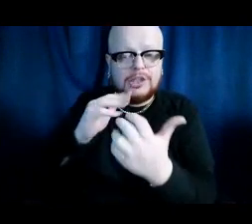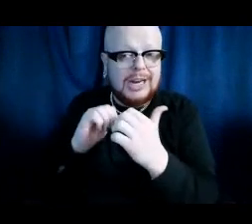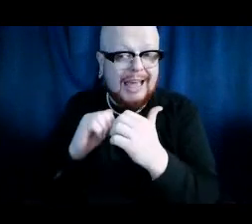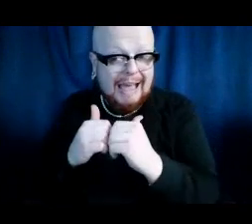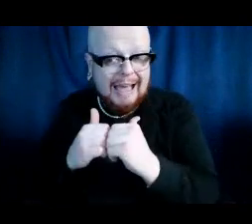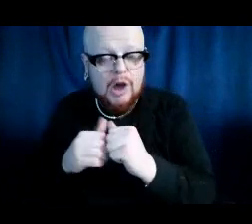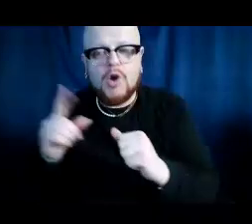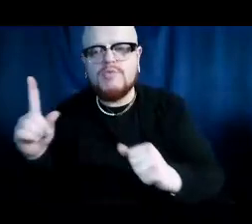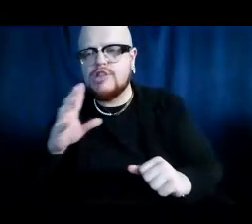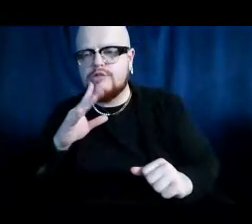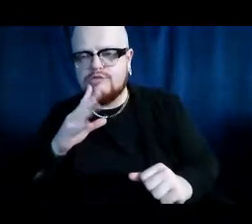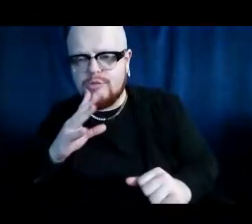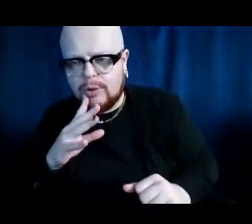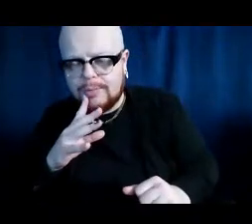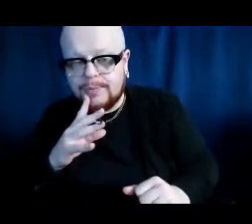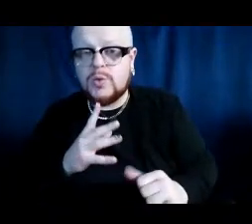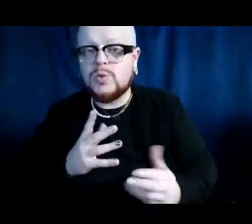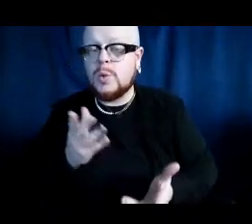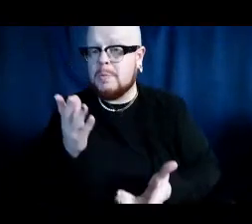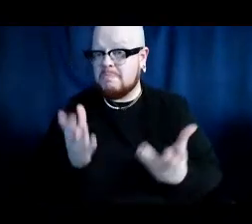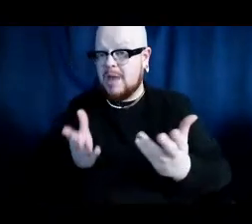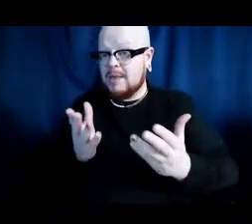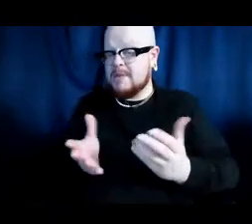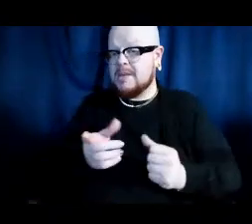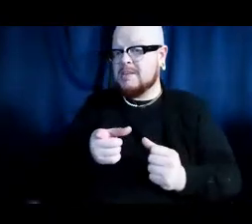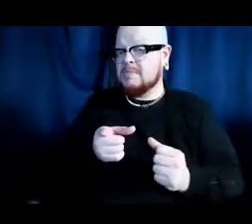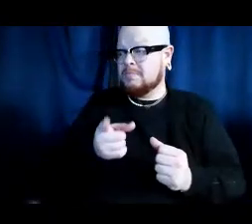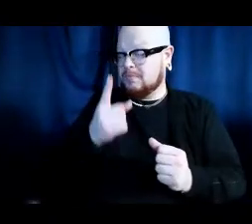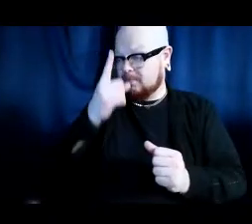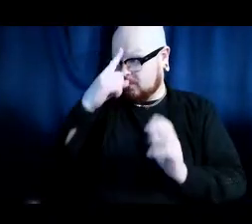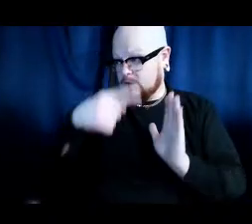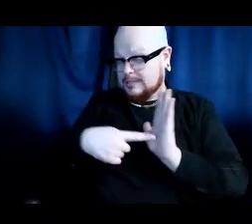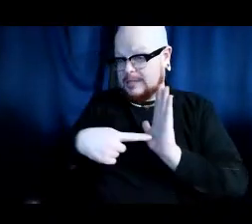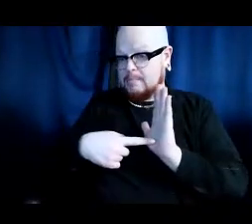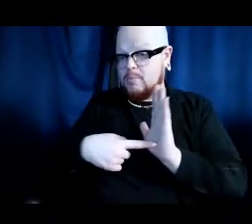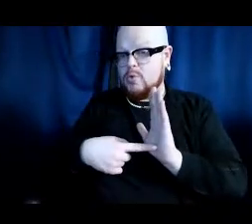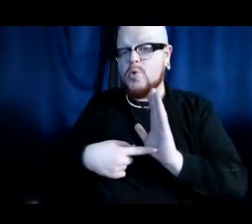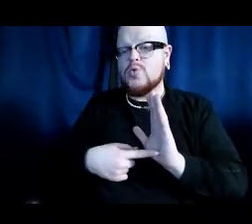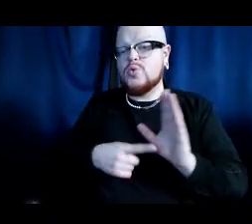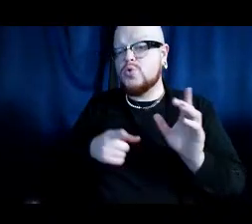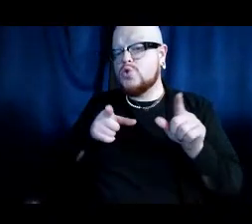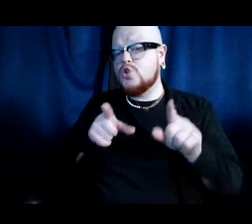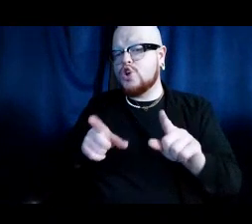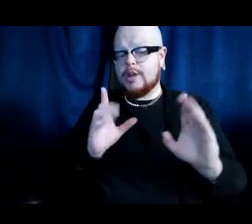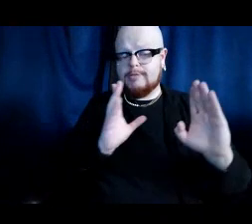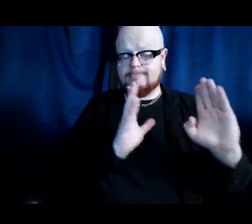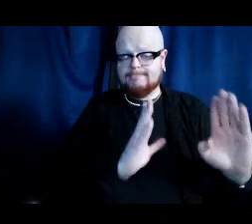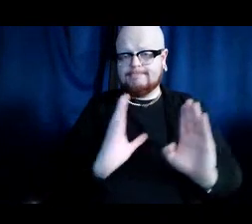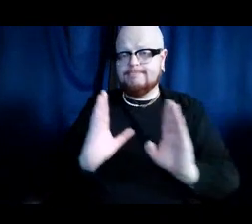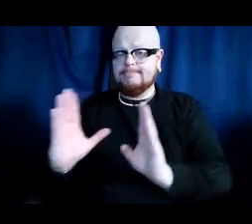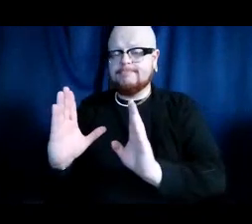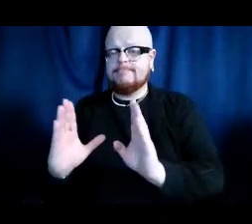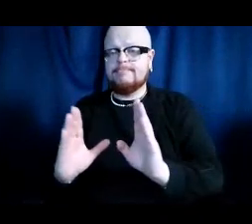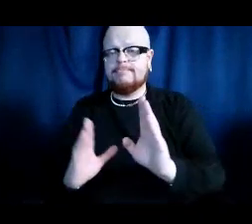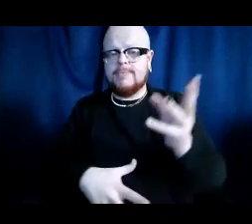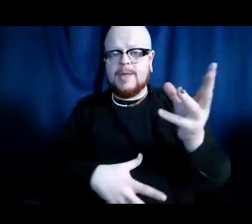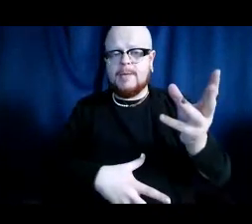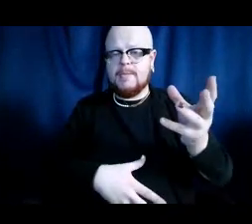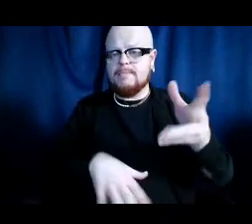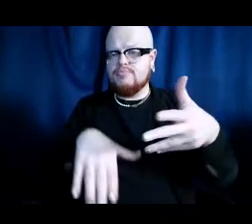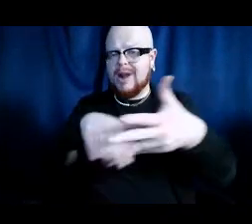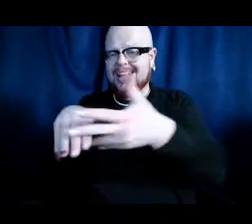subjects, added in the original audio, such as between dialogue or scenes, or edit it into a separate video.